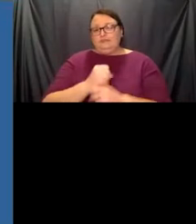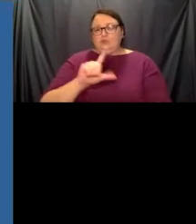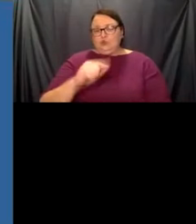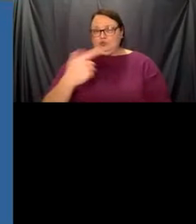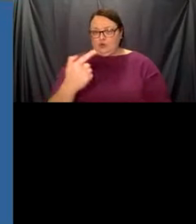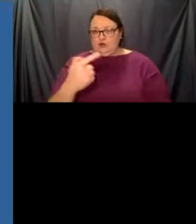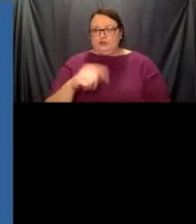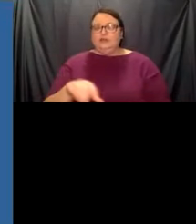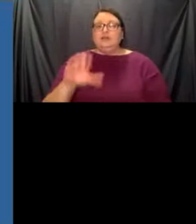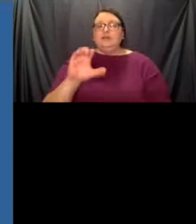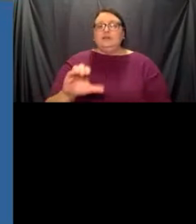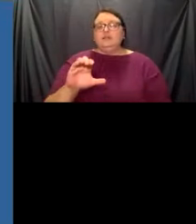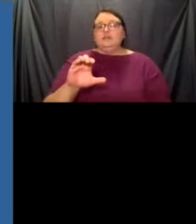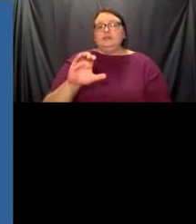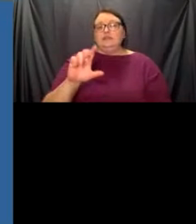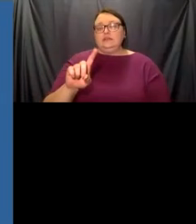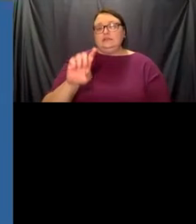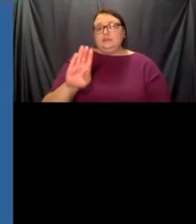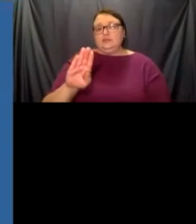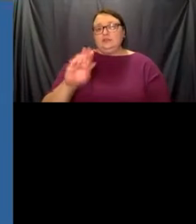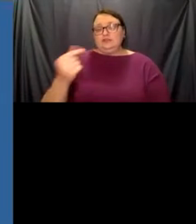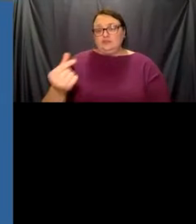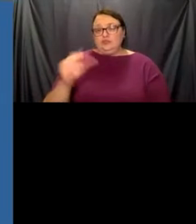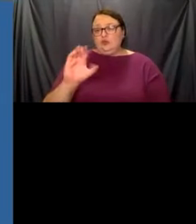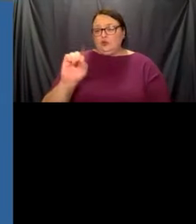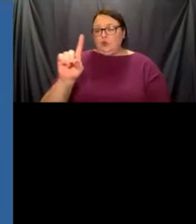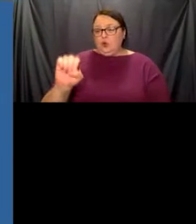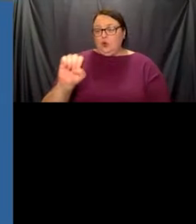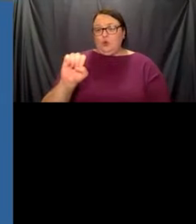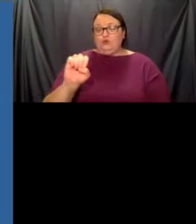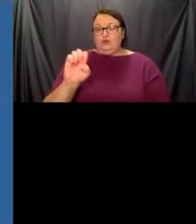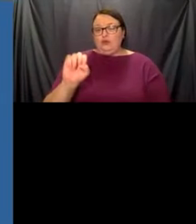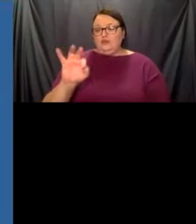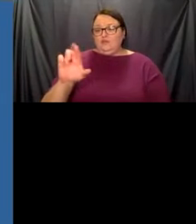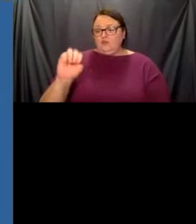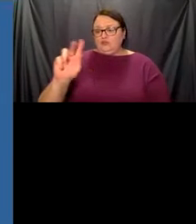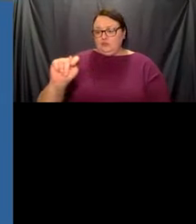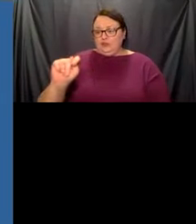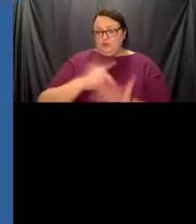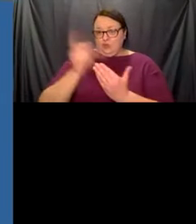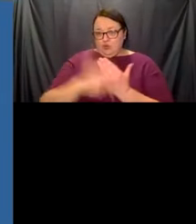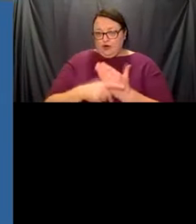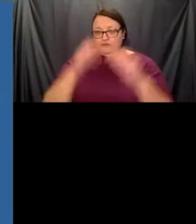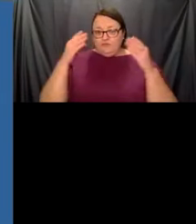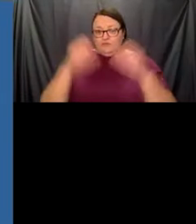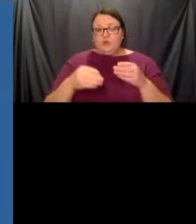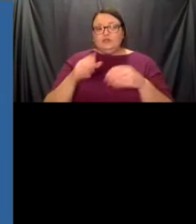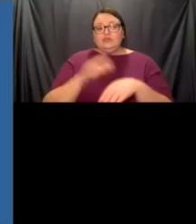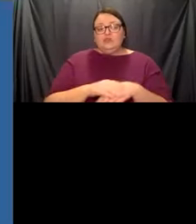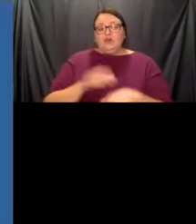distancia del proyecto. Este proyecto da cuenta de 3,190 personas que fueron impactadas.